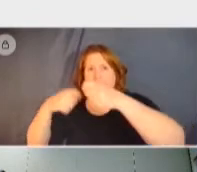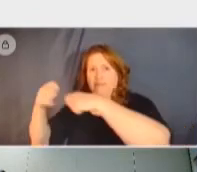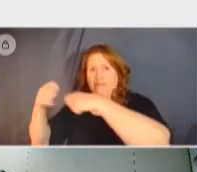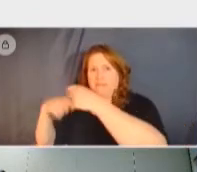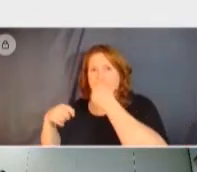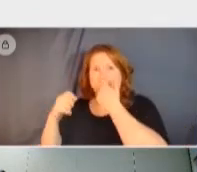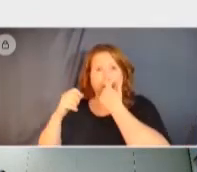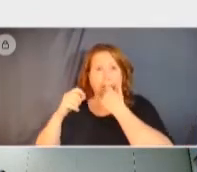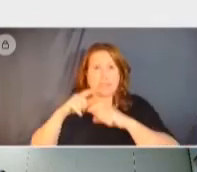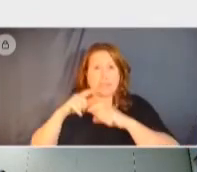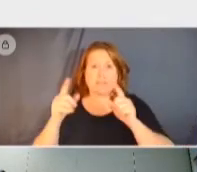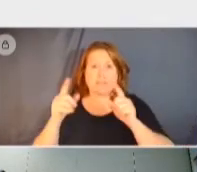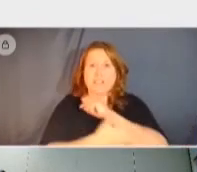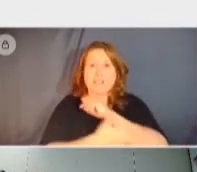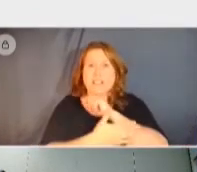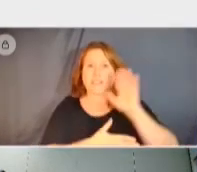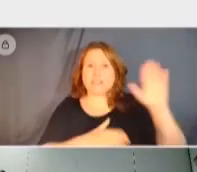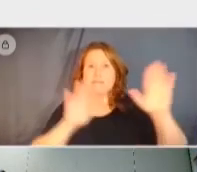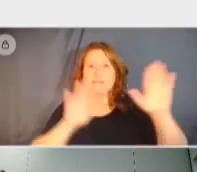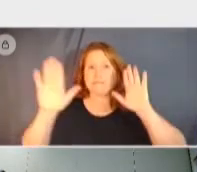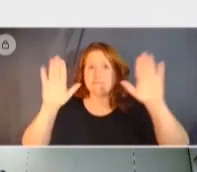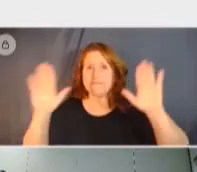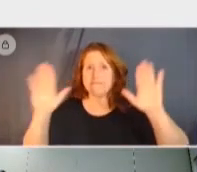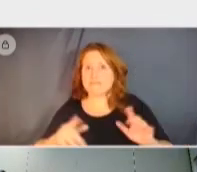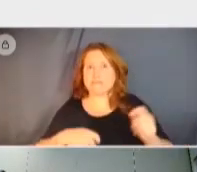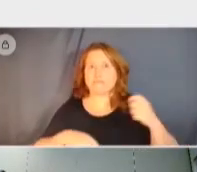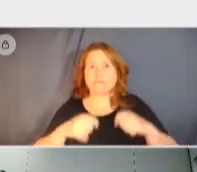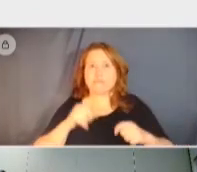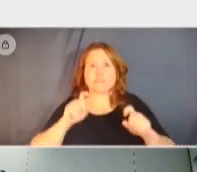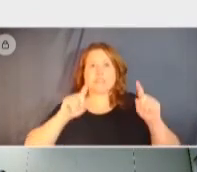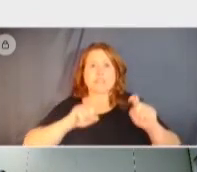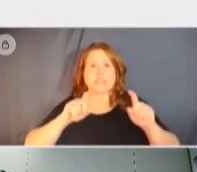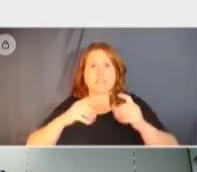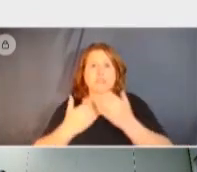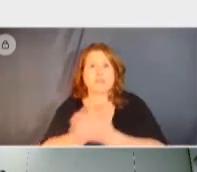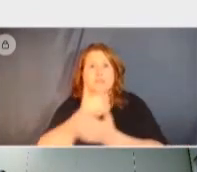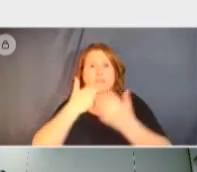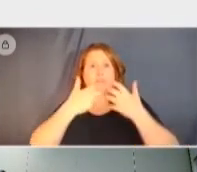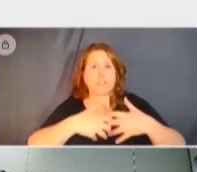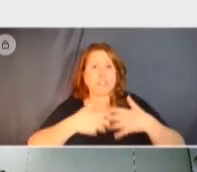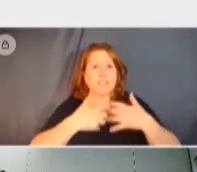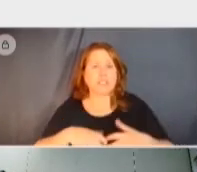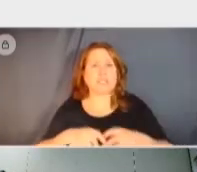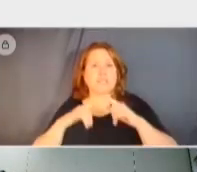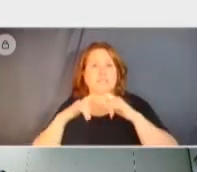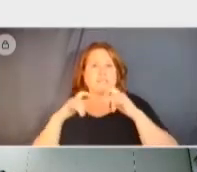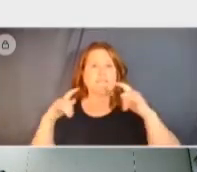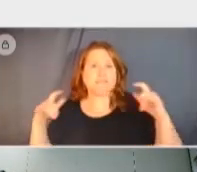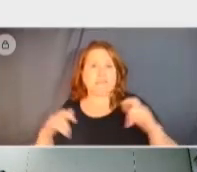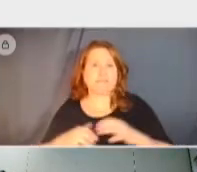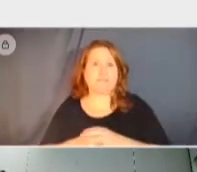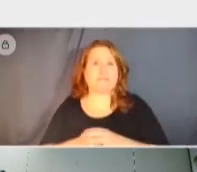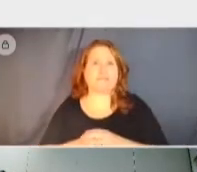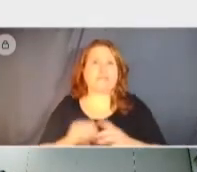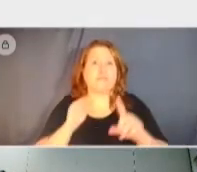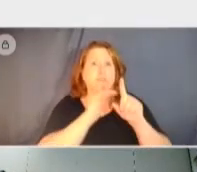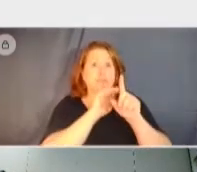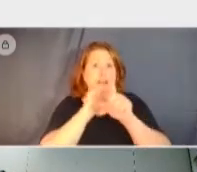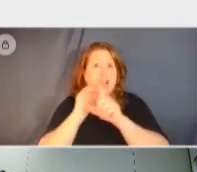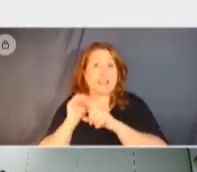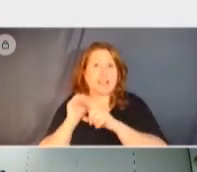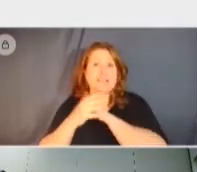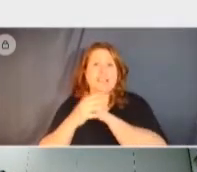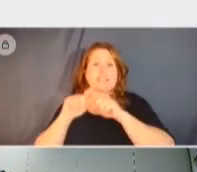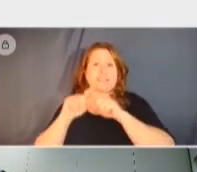to perform acceptance testing. We have sent out reminders to and collecting information from counties on the testing and maintenance data